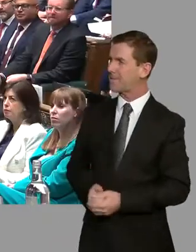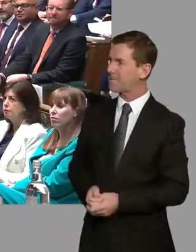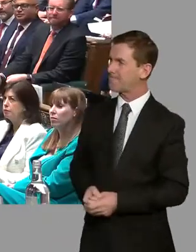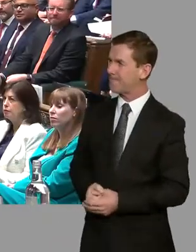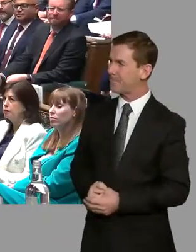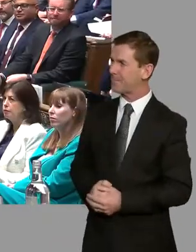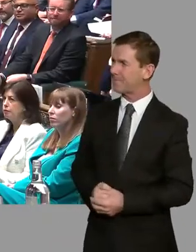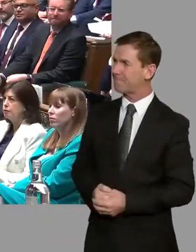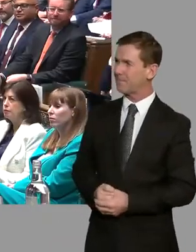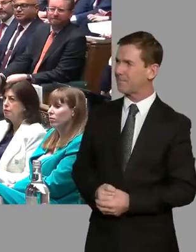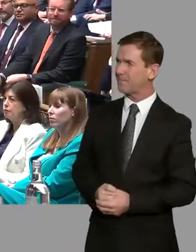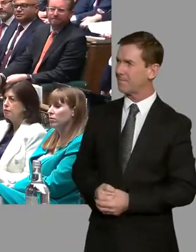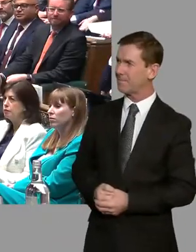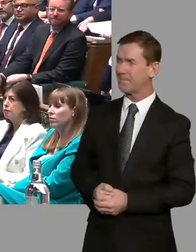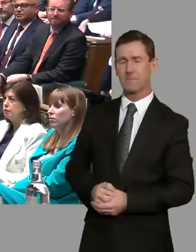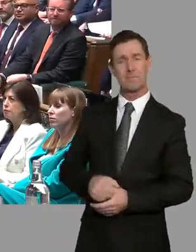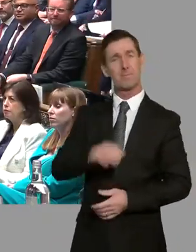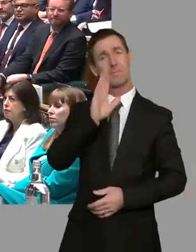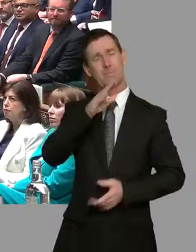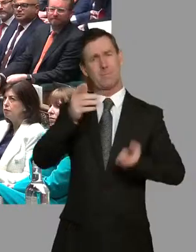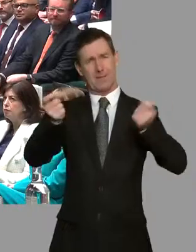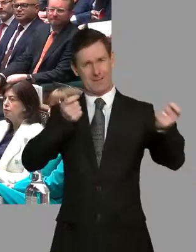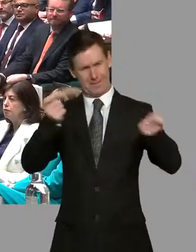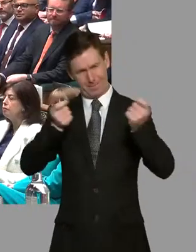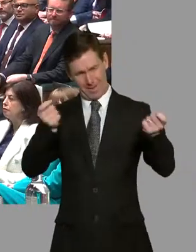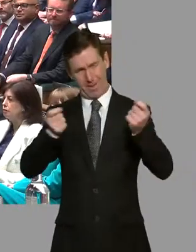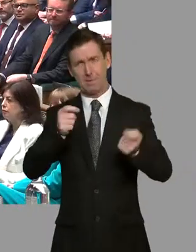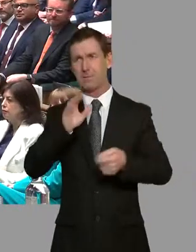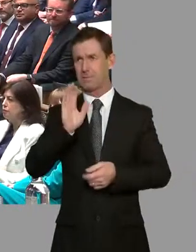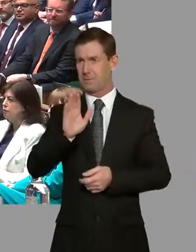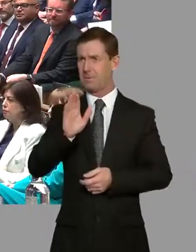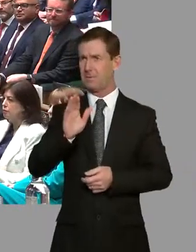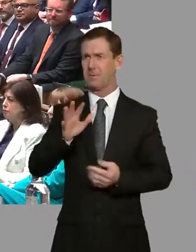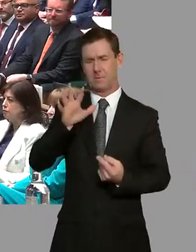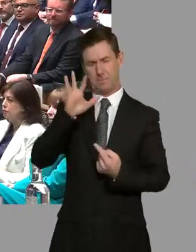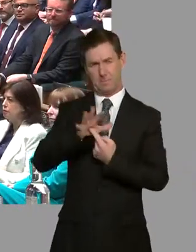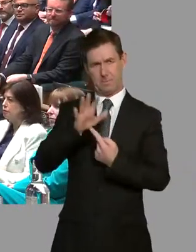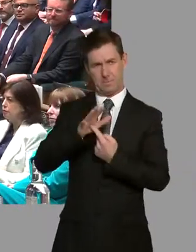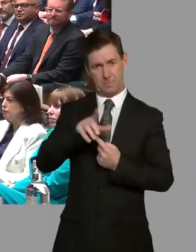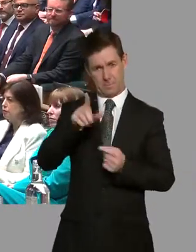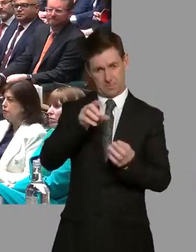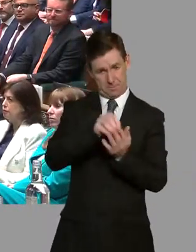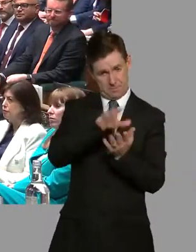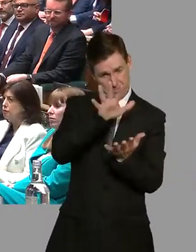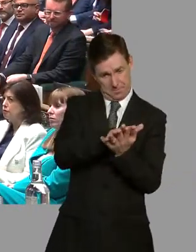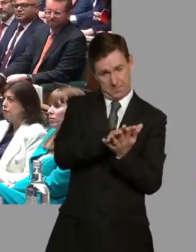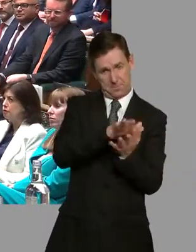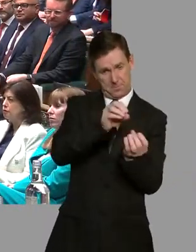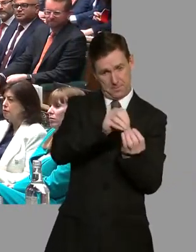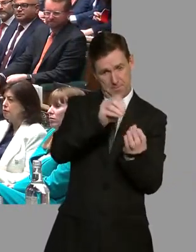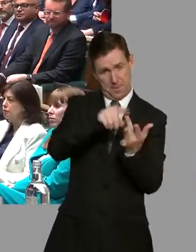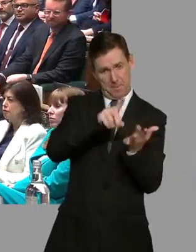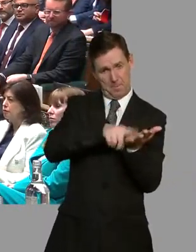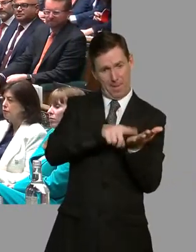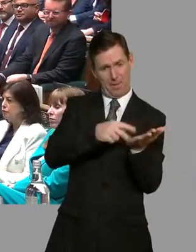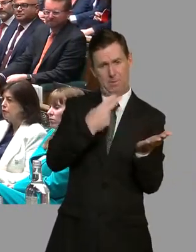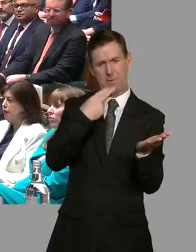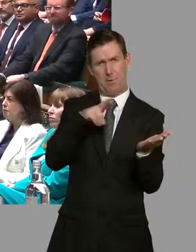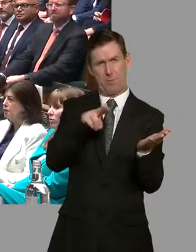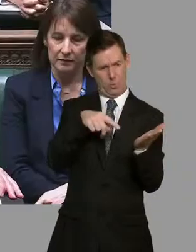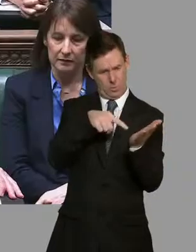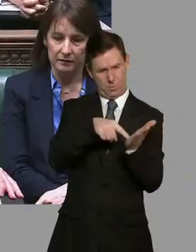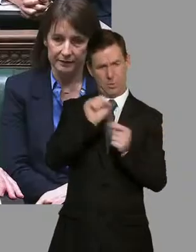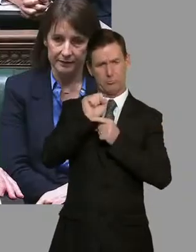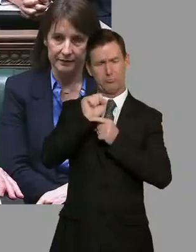just... One of the provisions in the bill is to protect children vulnerable today who are out of